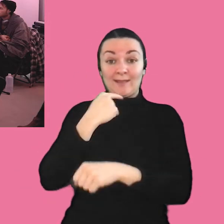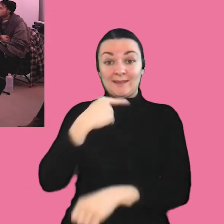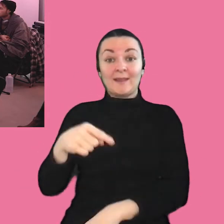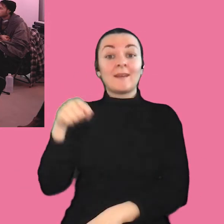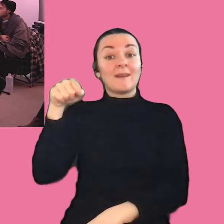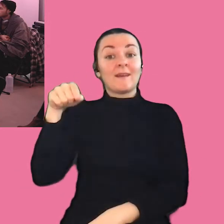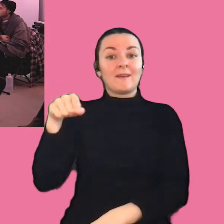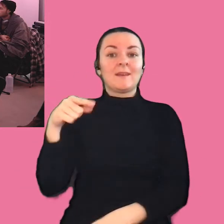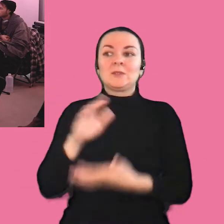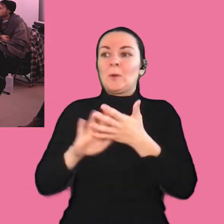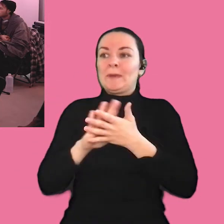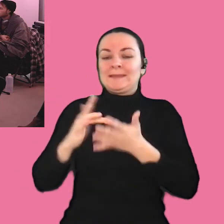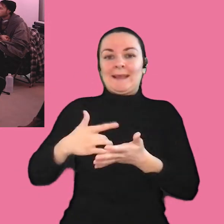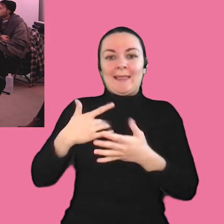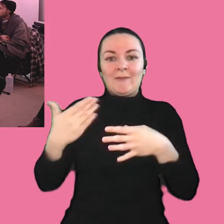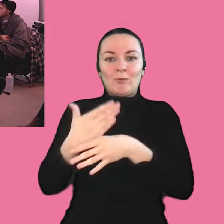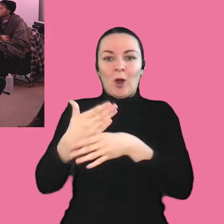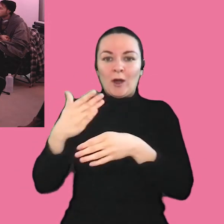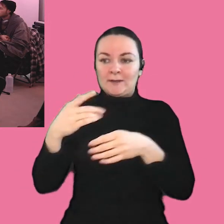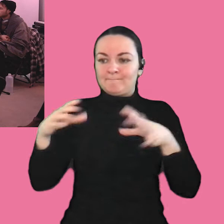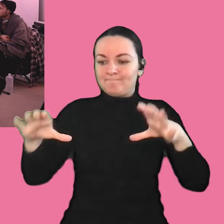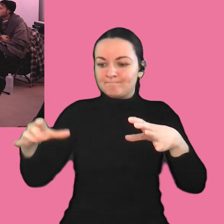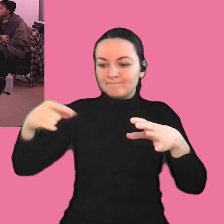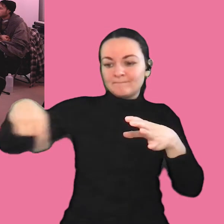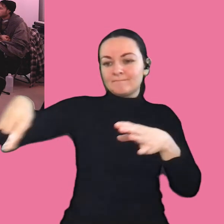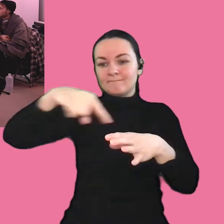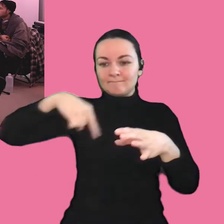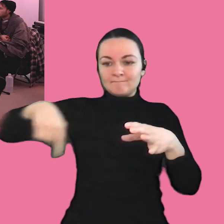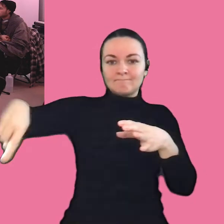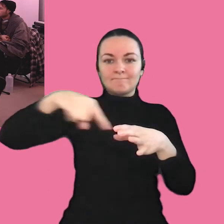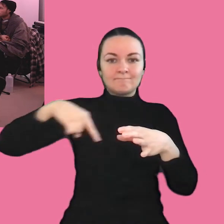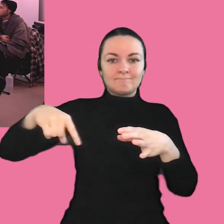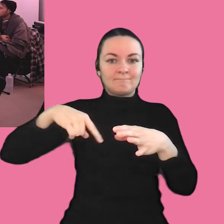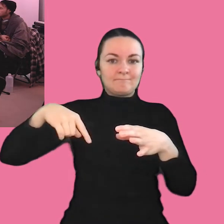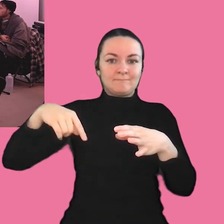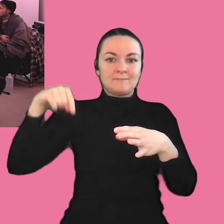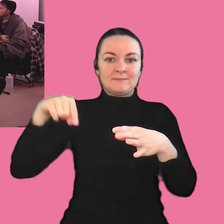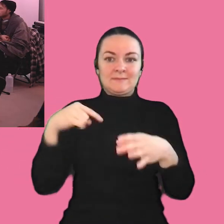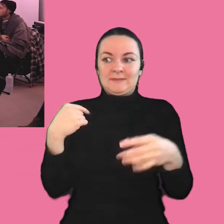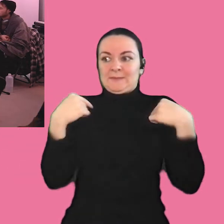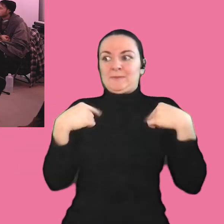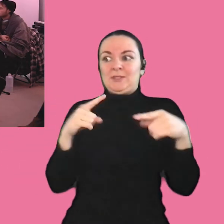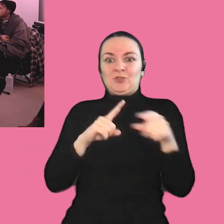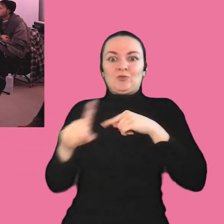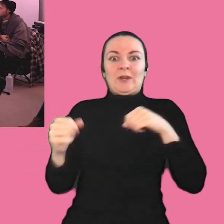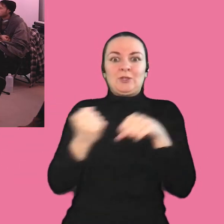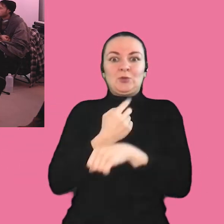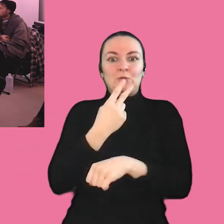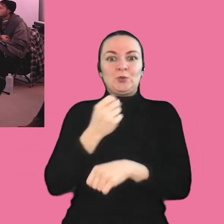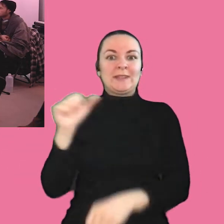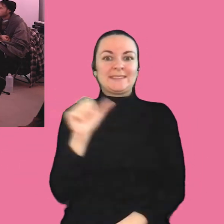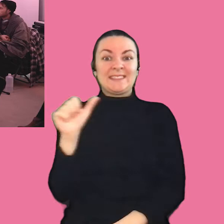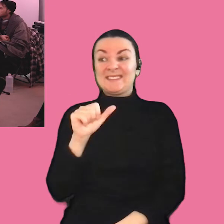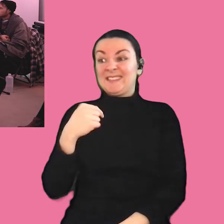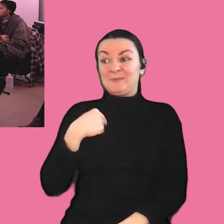15-minute city or the 20-minute neighbourhood, which is actually now Scottish Government, it's in their programme for government that they're going to create these 20-minute